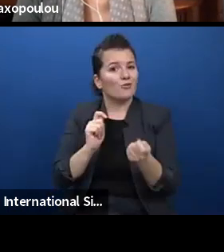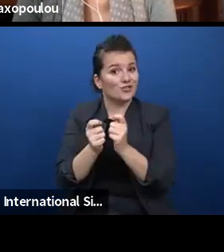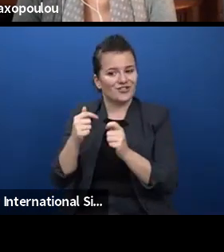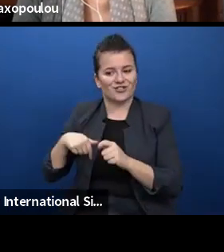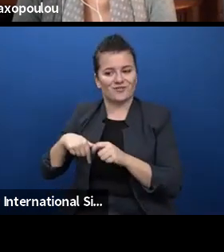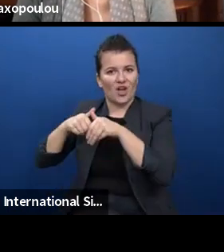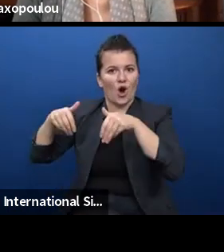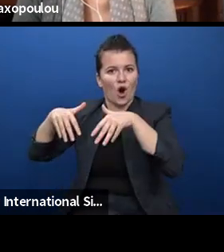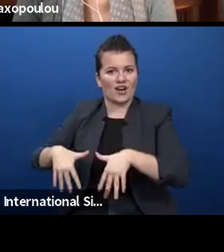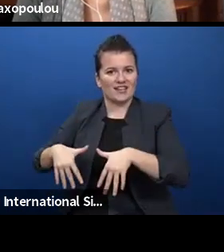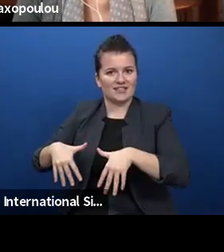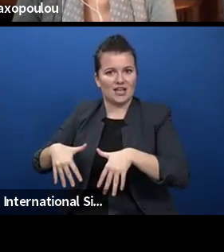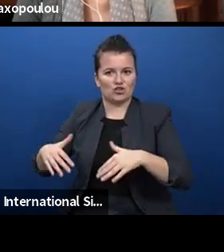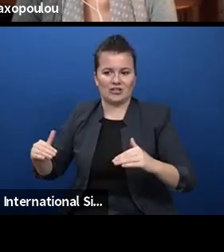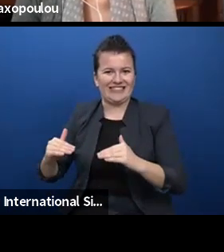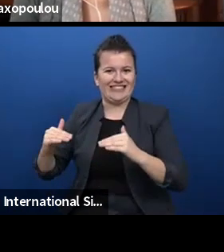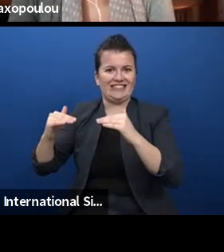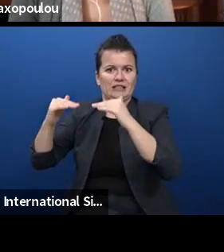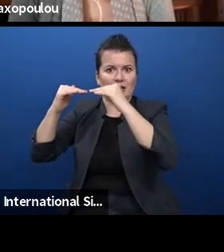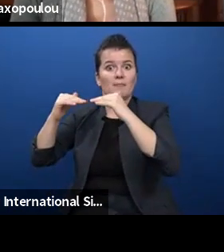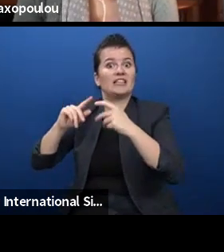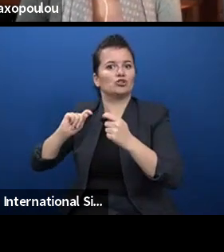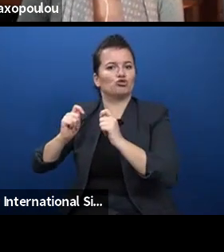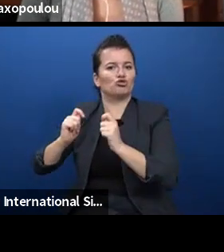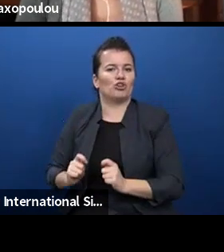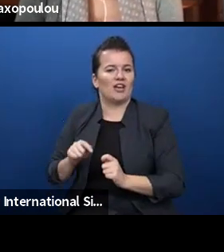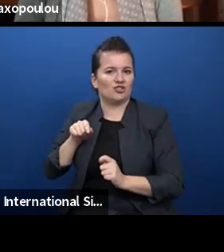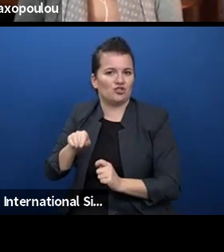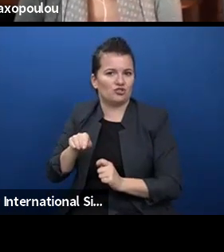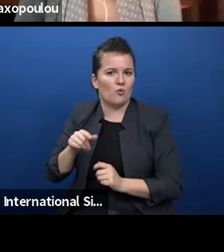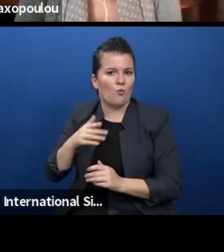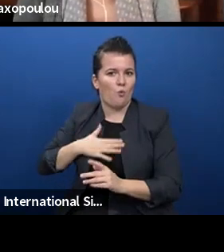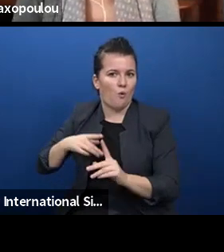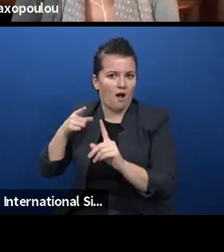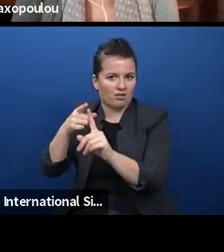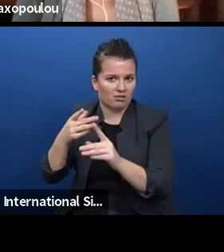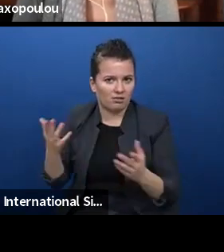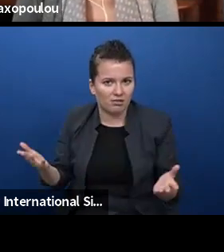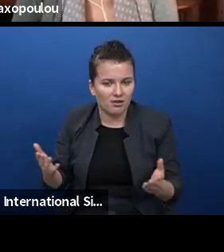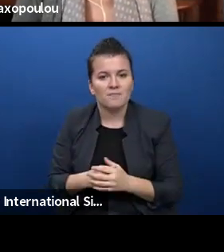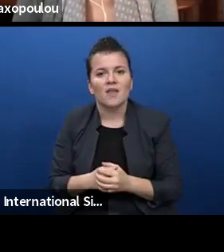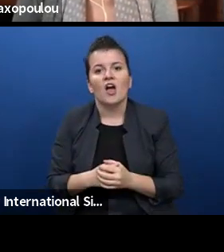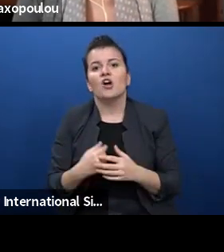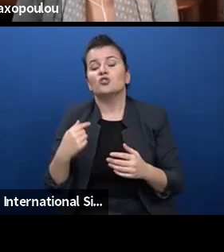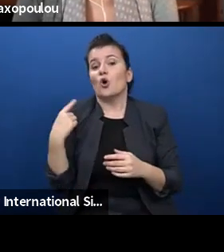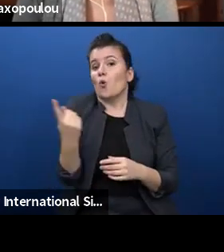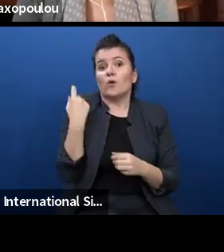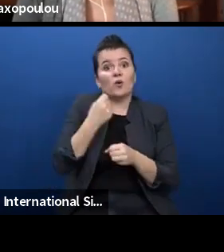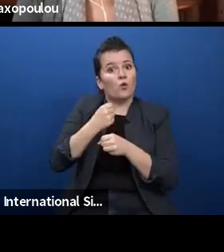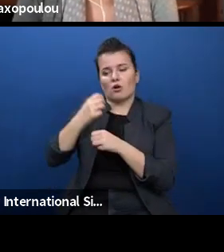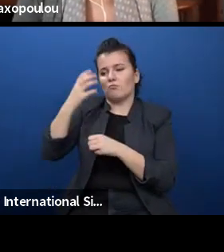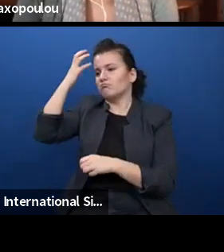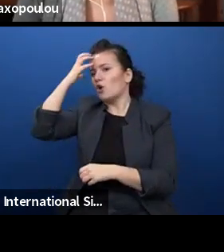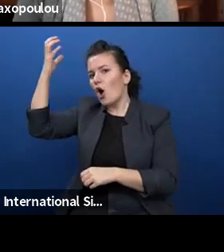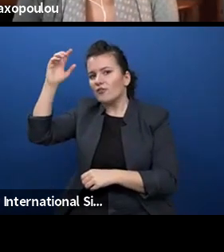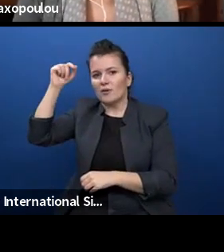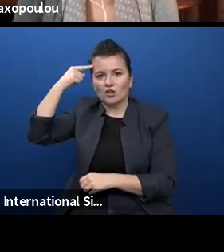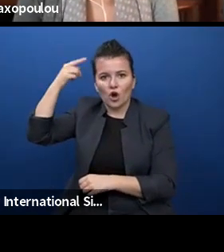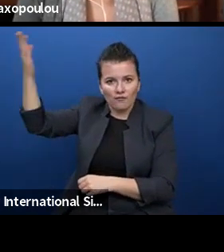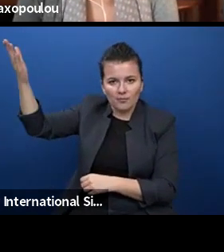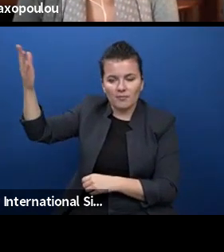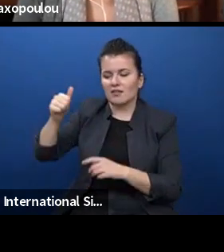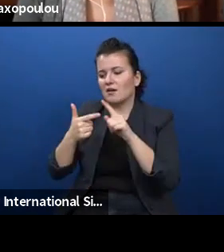we've always worked on this individual organizations and structures approach. We work with funding bodies, we work with the government, and we need to push on